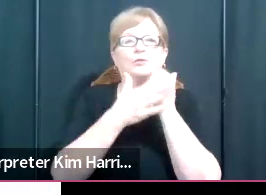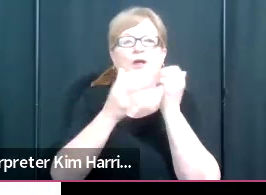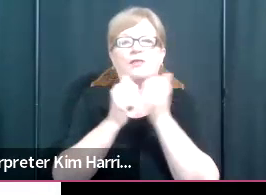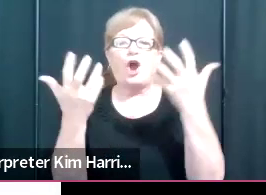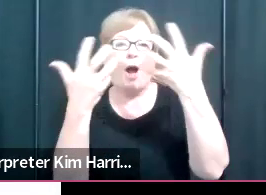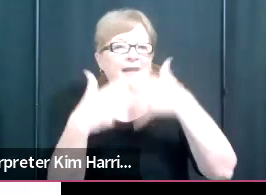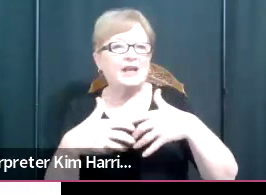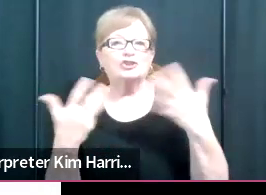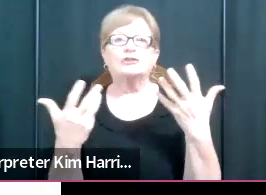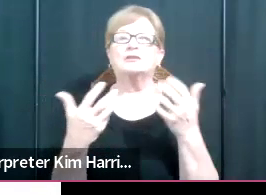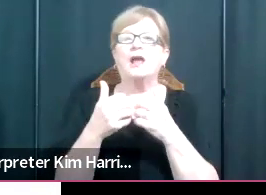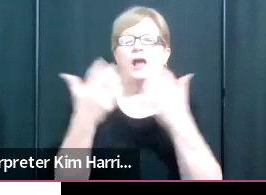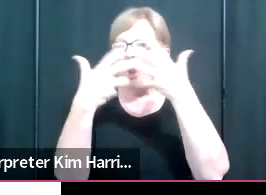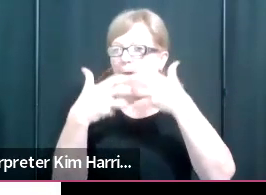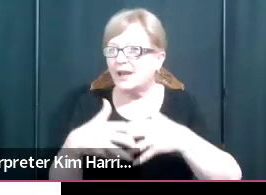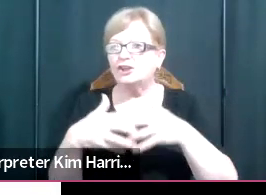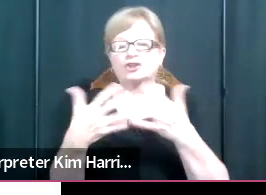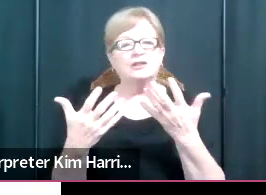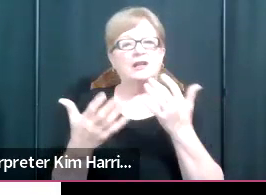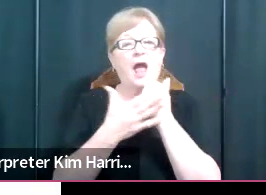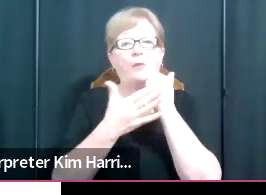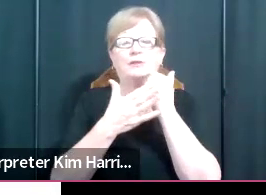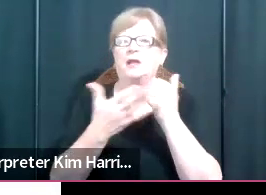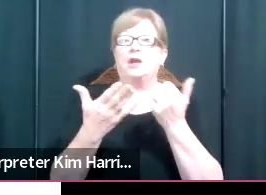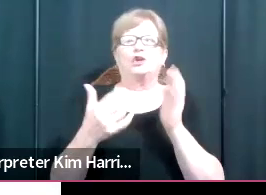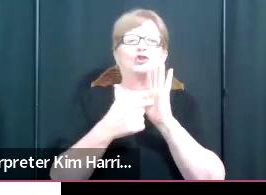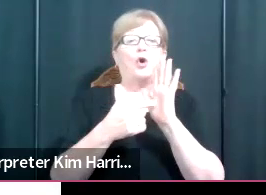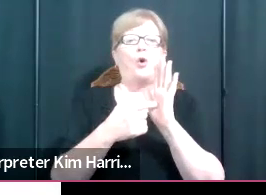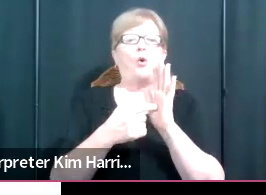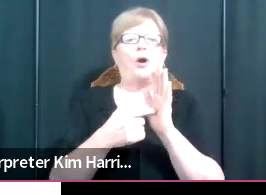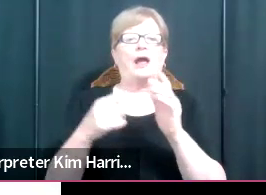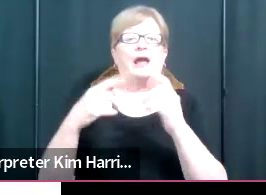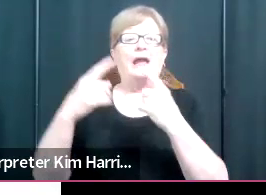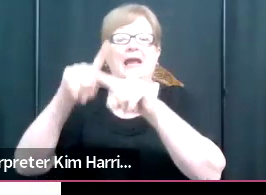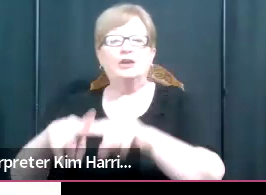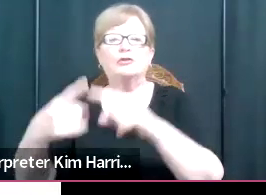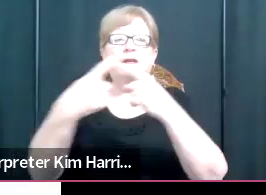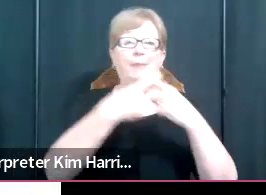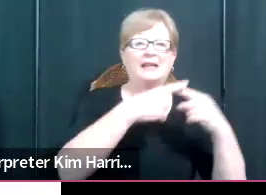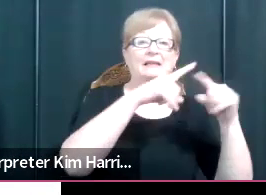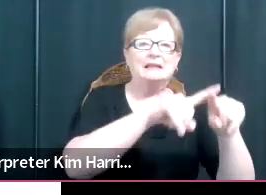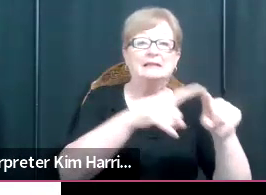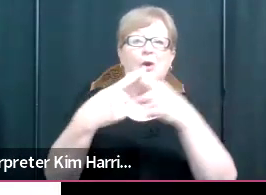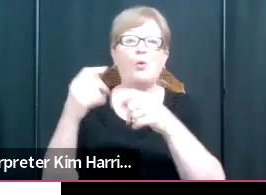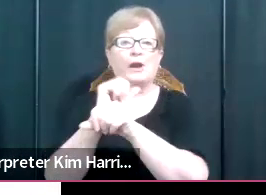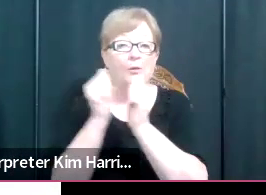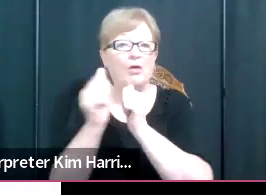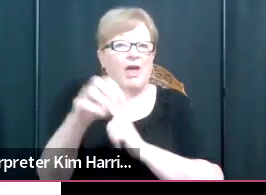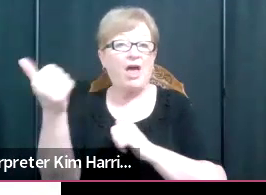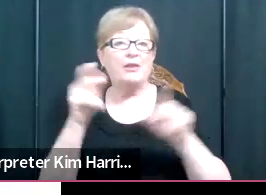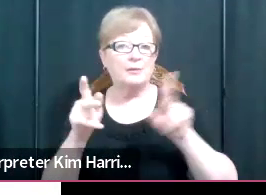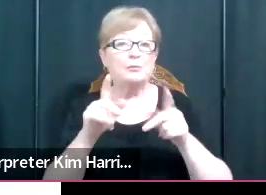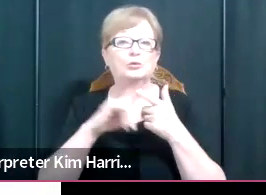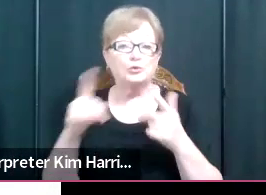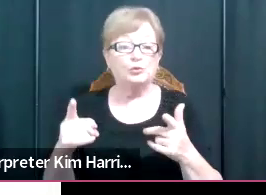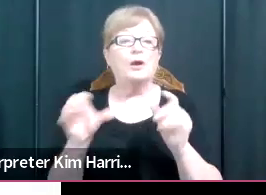It demonstrates the value of interdependence, so not just working by yourself, but working with others to